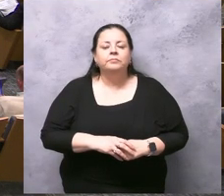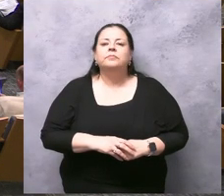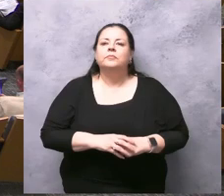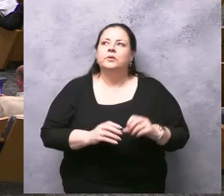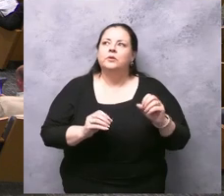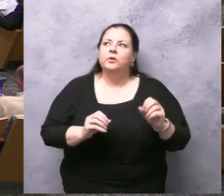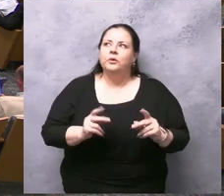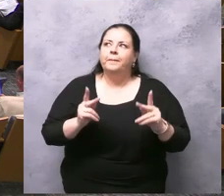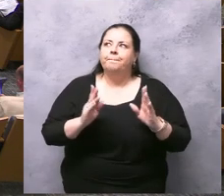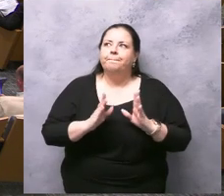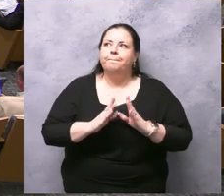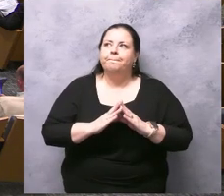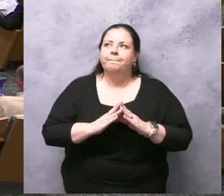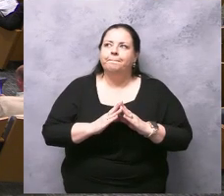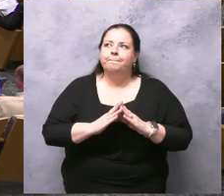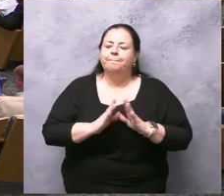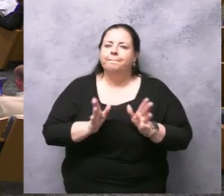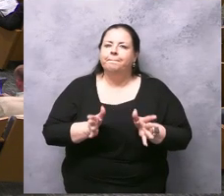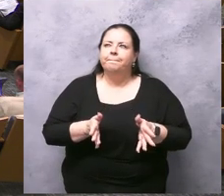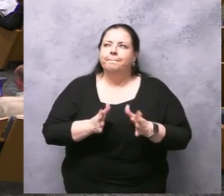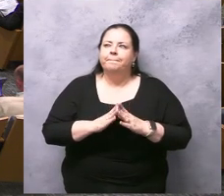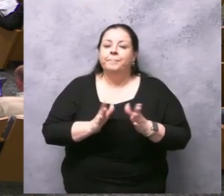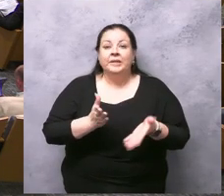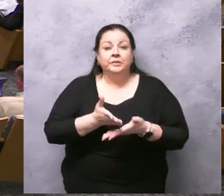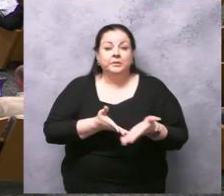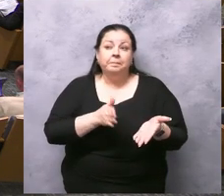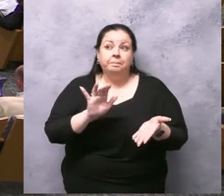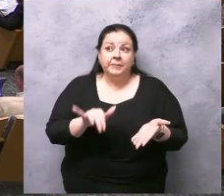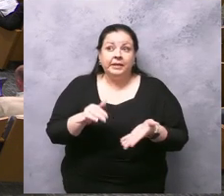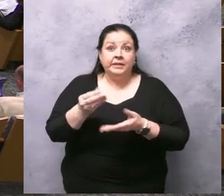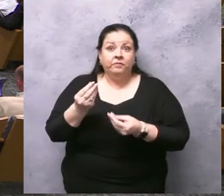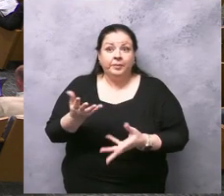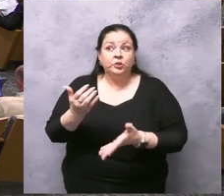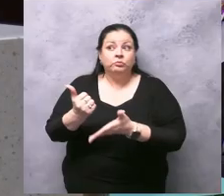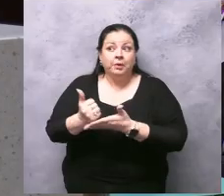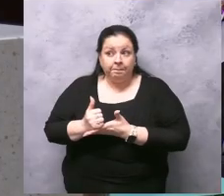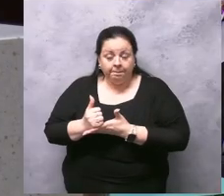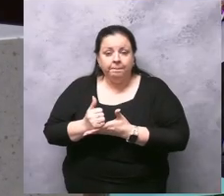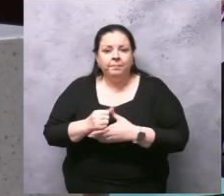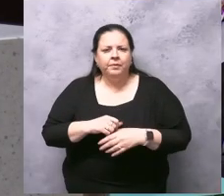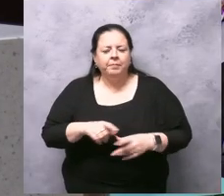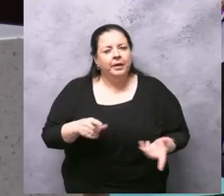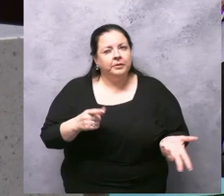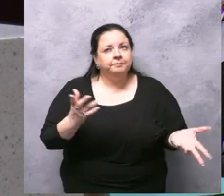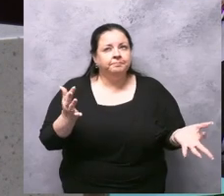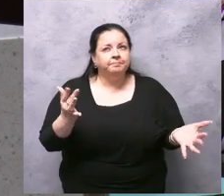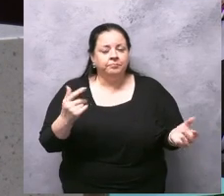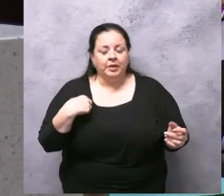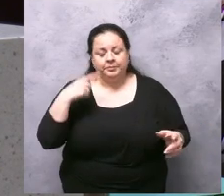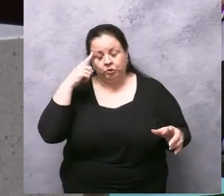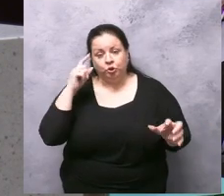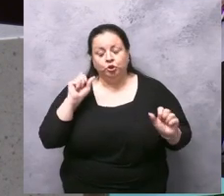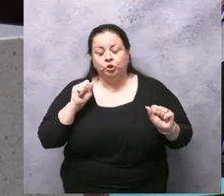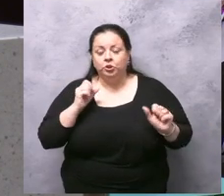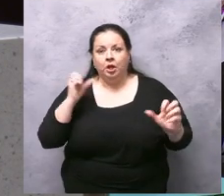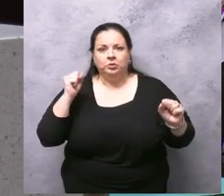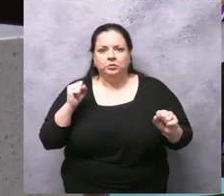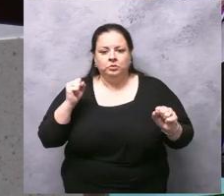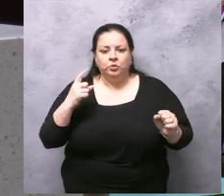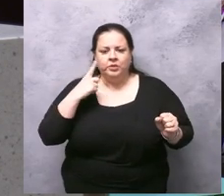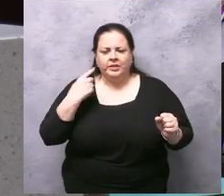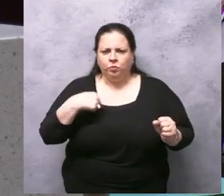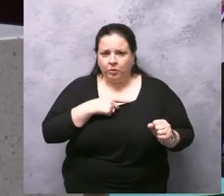Okay, that's some of that information I think is helpful. I guess it's just kind of shocking to think that we were going to